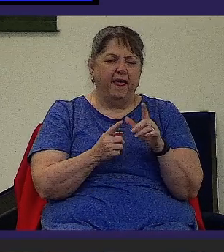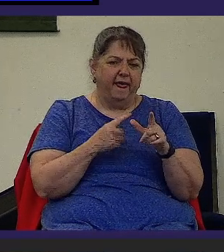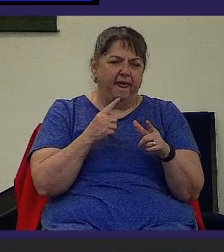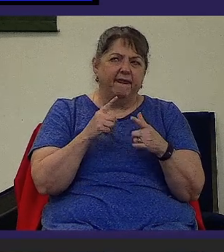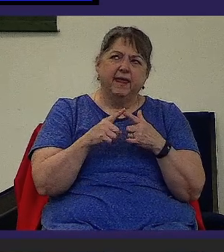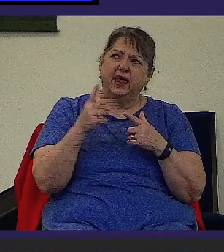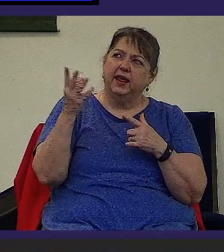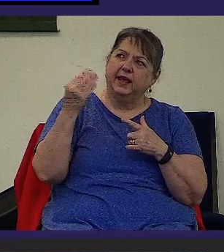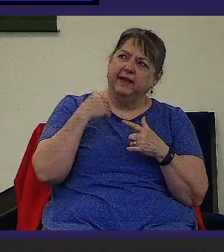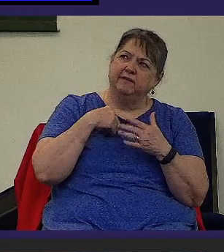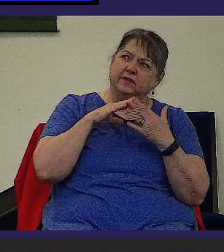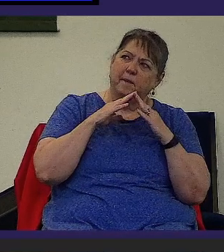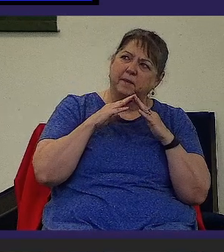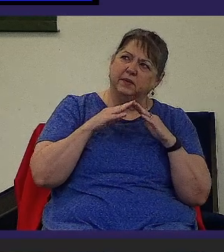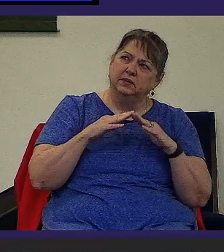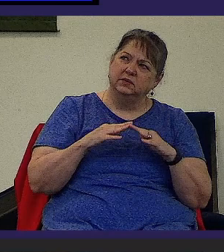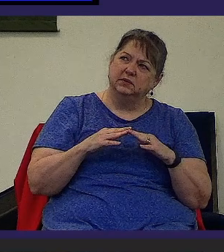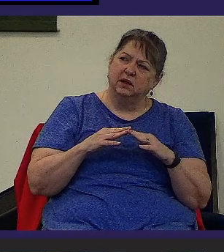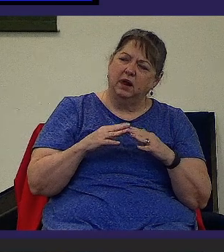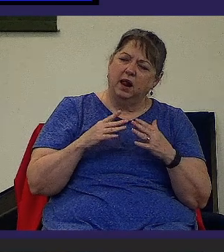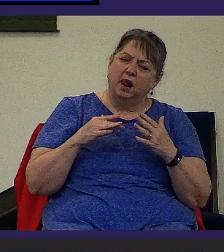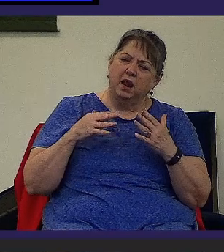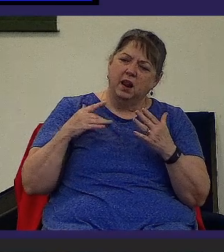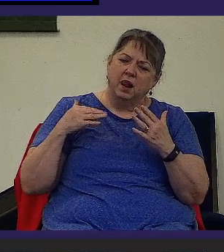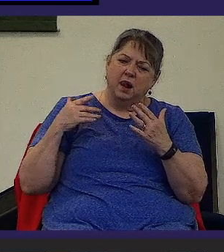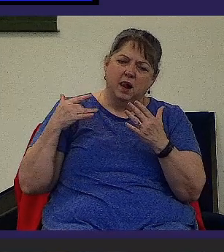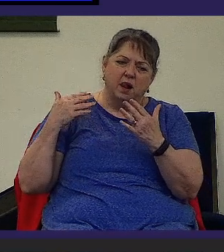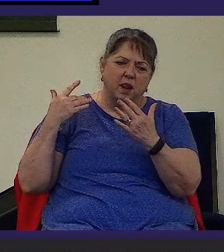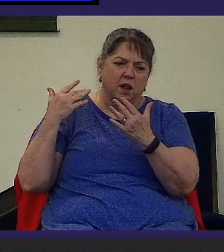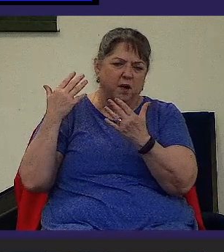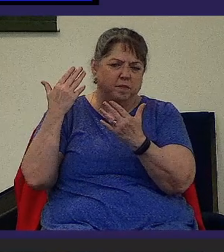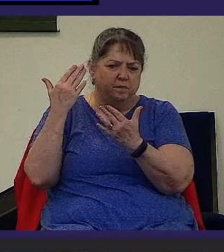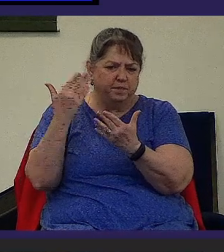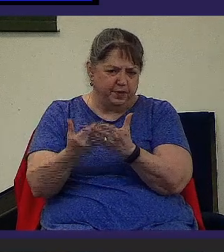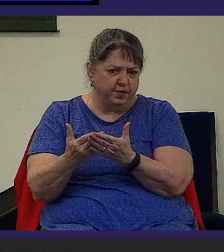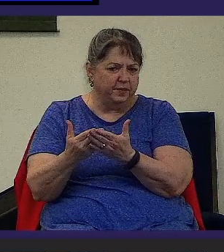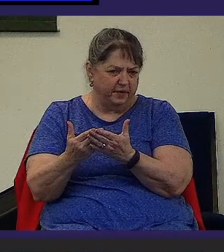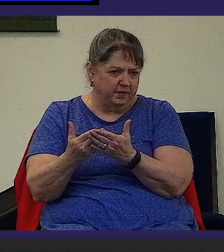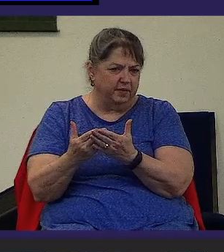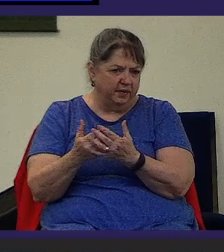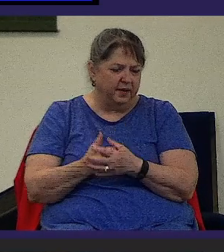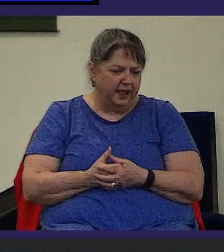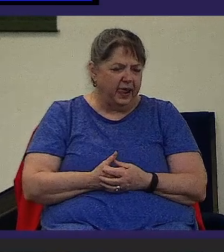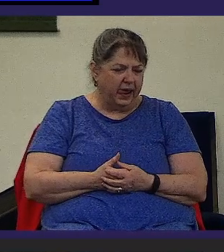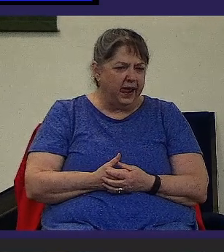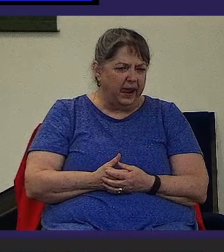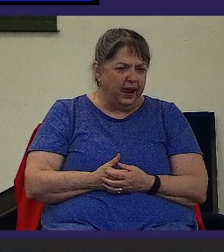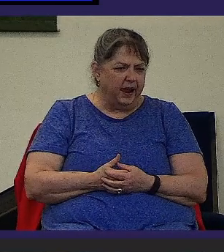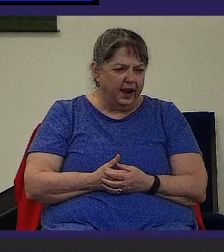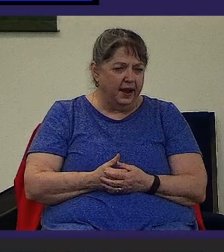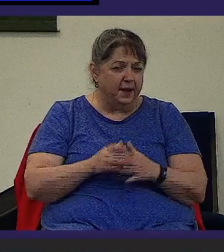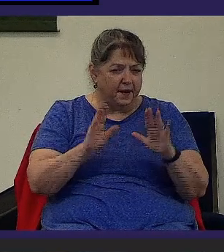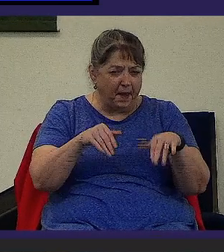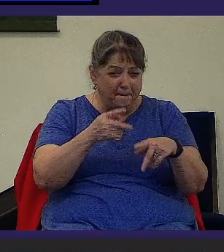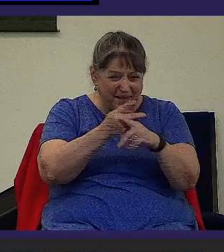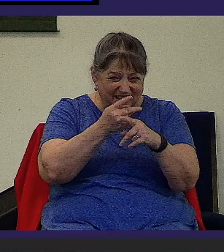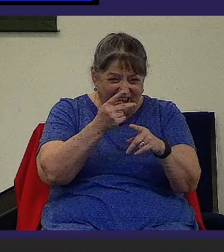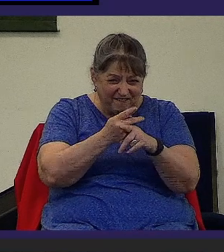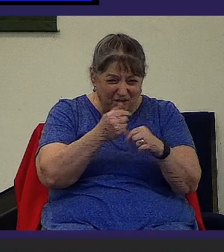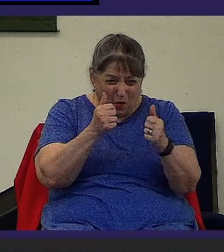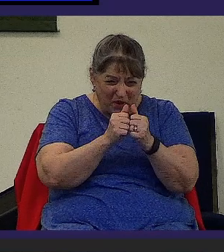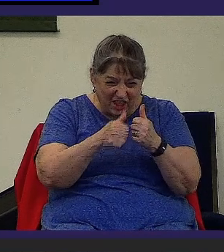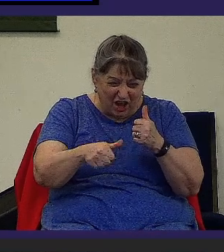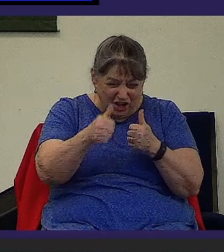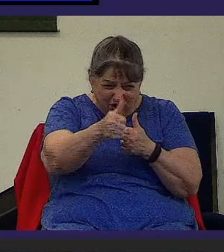we get through to the finish line and so it's leaning on jesus is yeah look to yourself be careful watch the people be